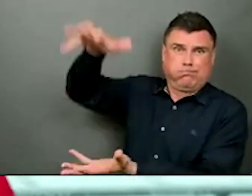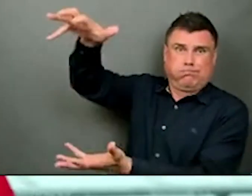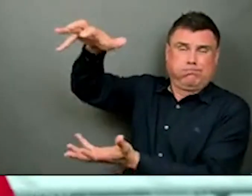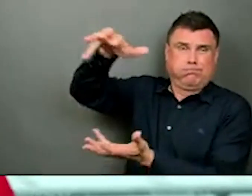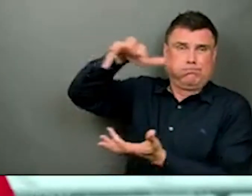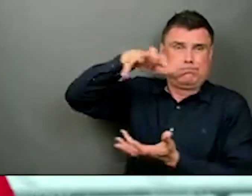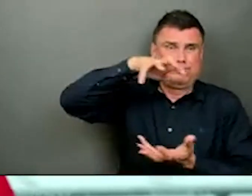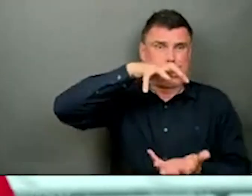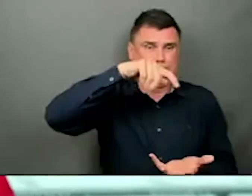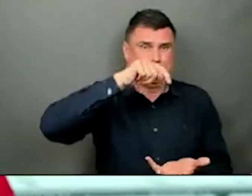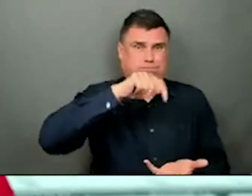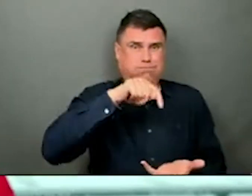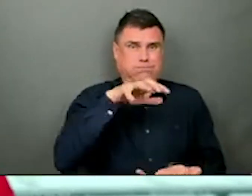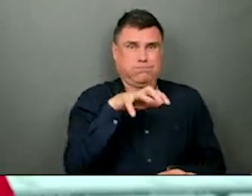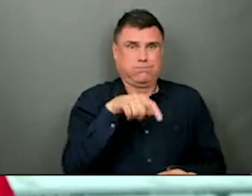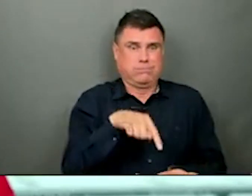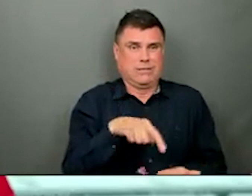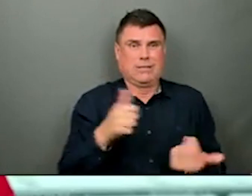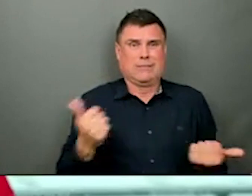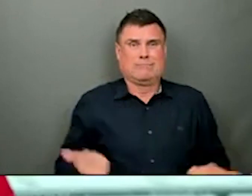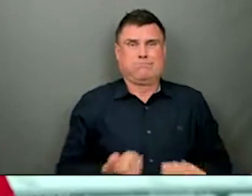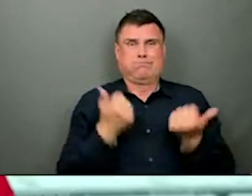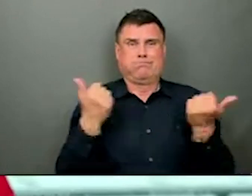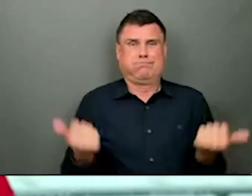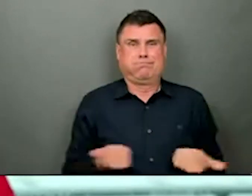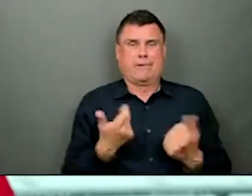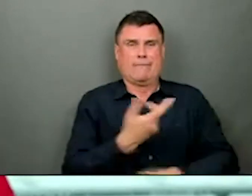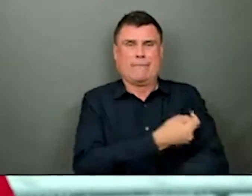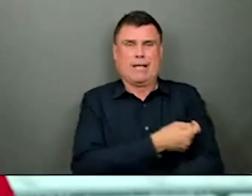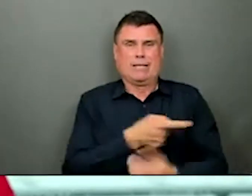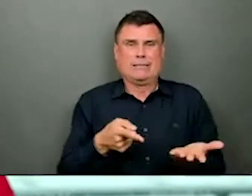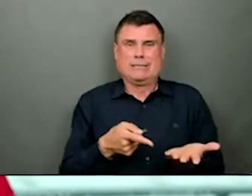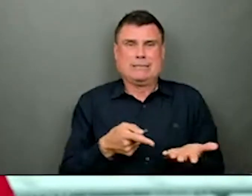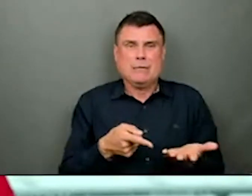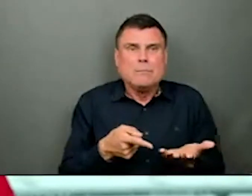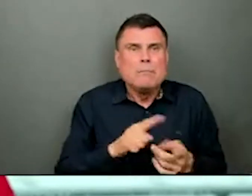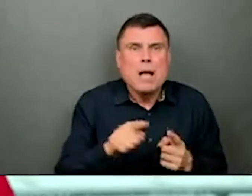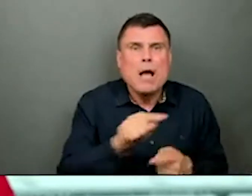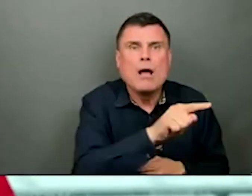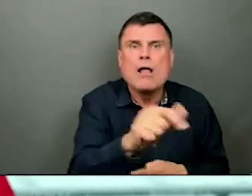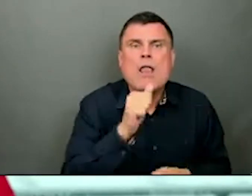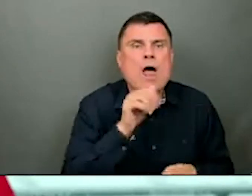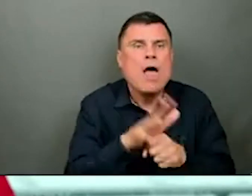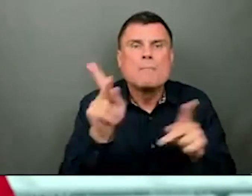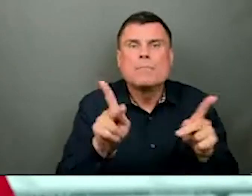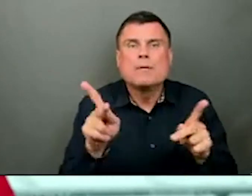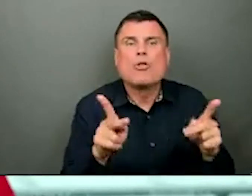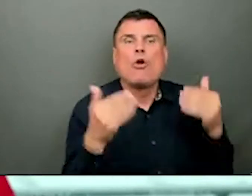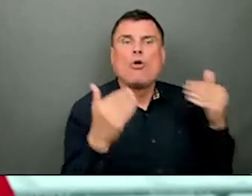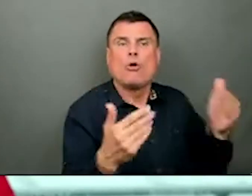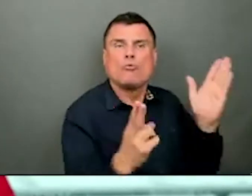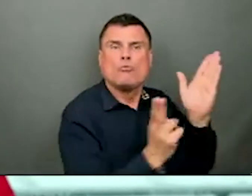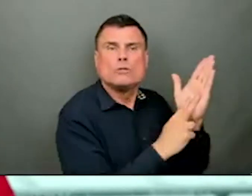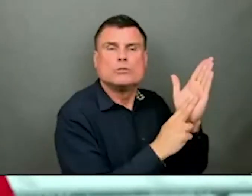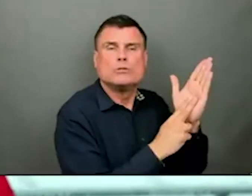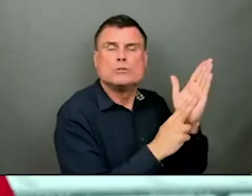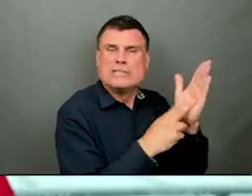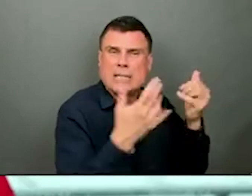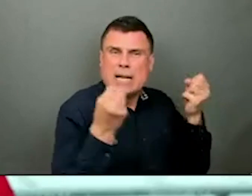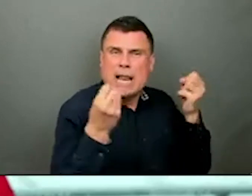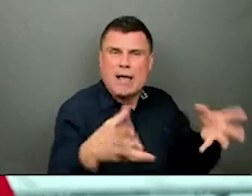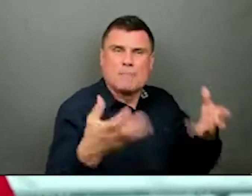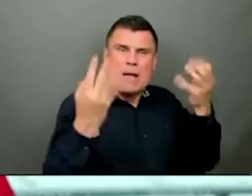that doesn't increase significantly? Then what's the plan to get everyone vaccinated if they're not going to the website? That's where we do some